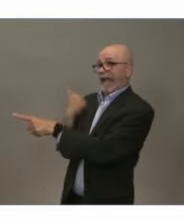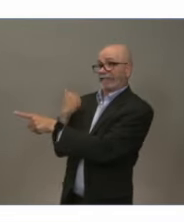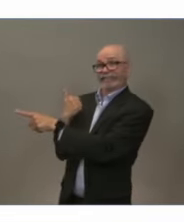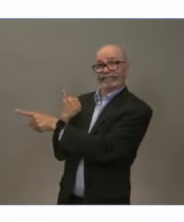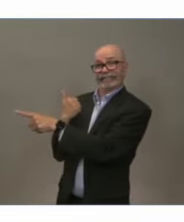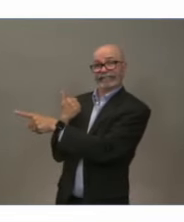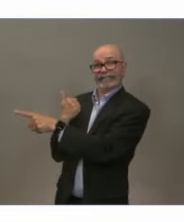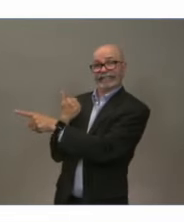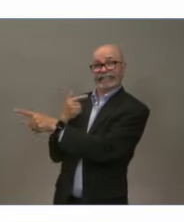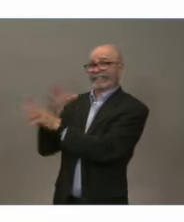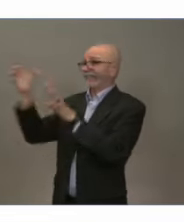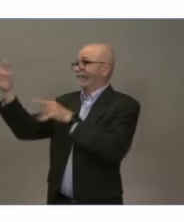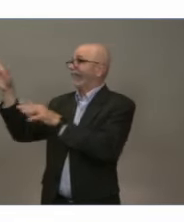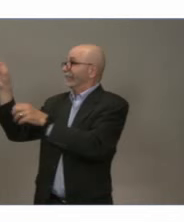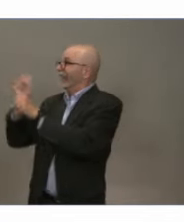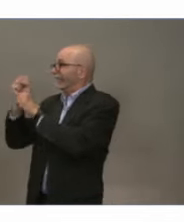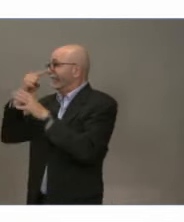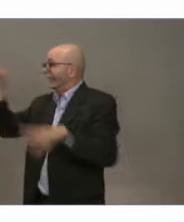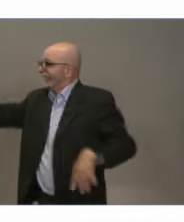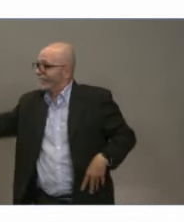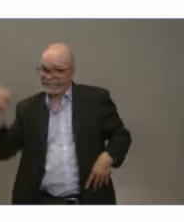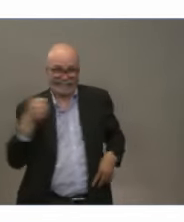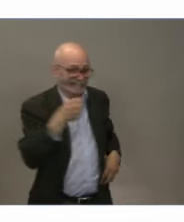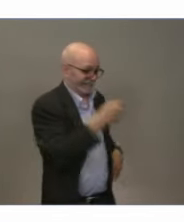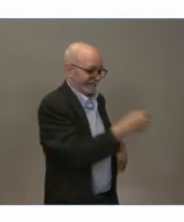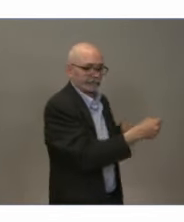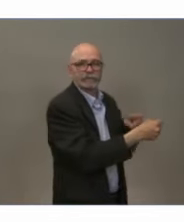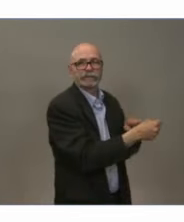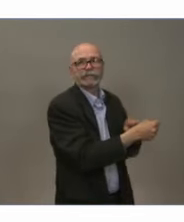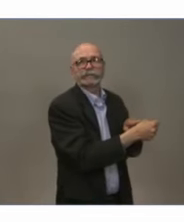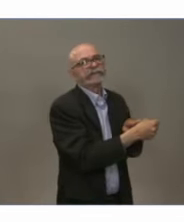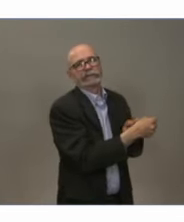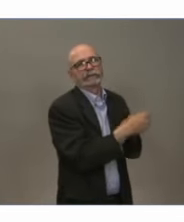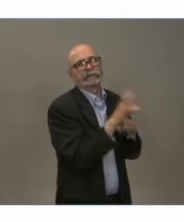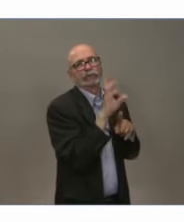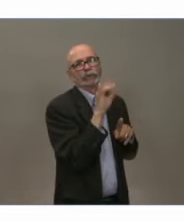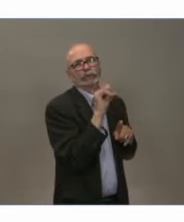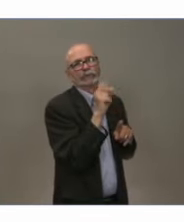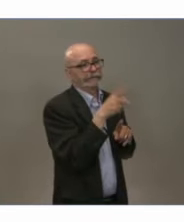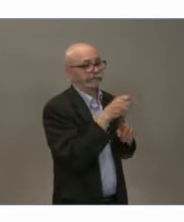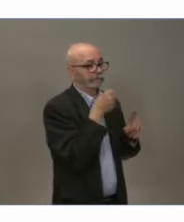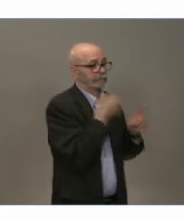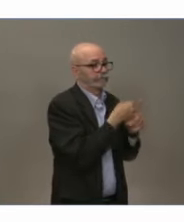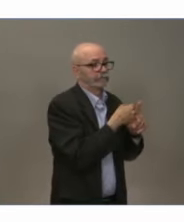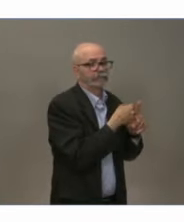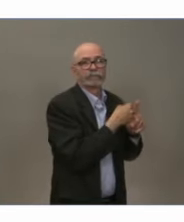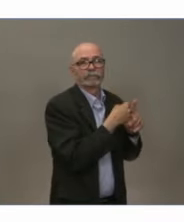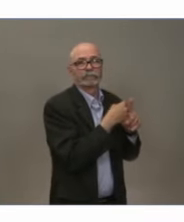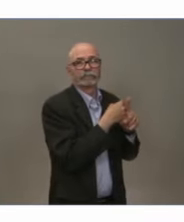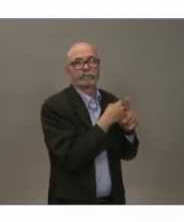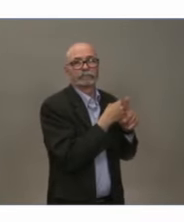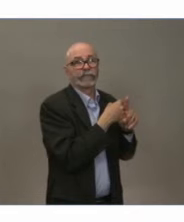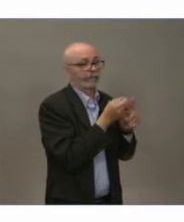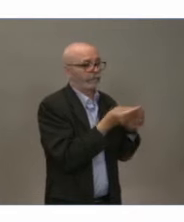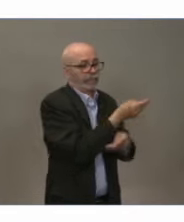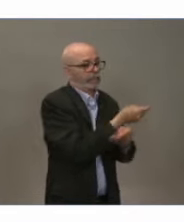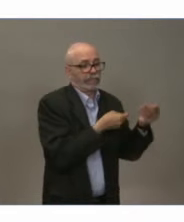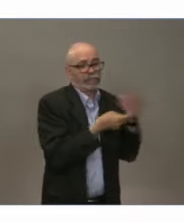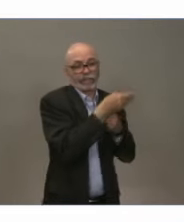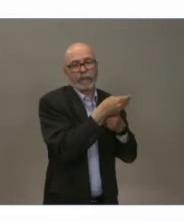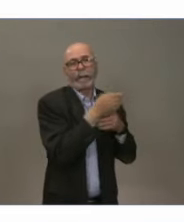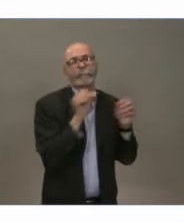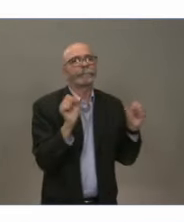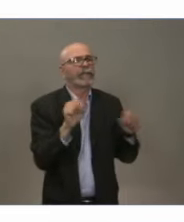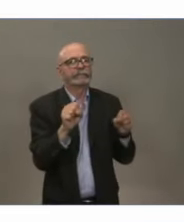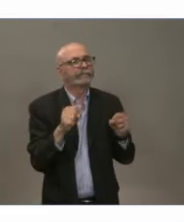facility, minimize the chance that that they're going to be exposed and therefore potentially transmit into a long-term care facility. Go